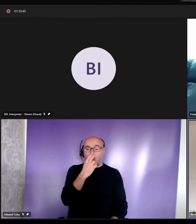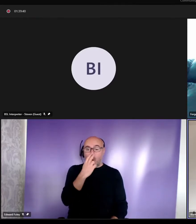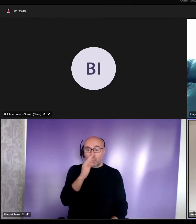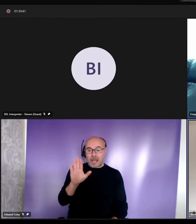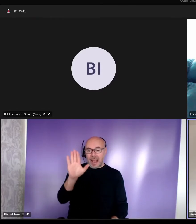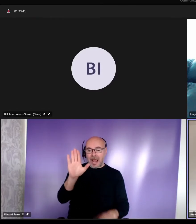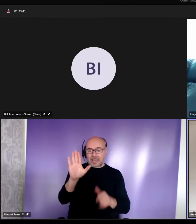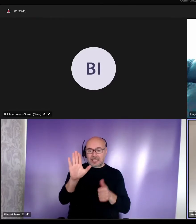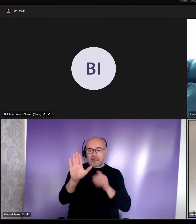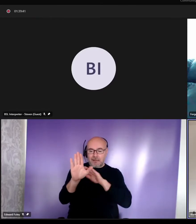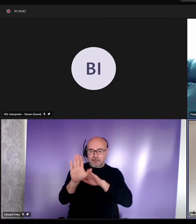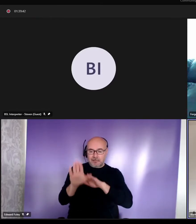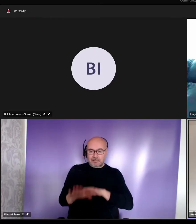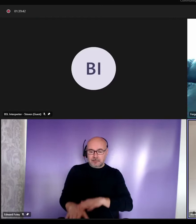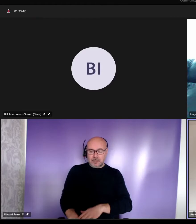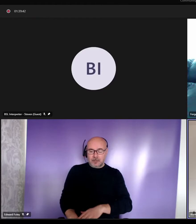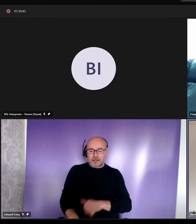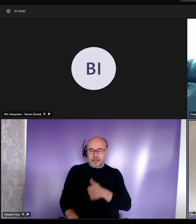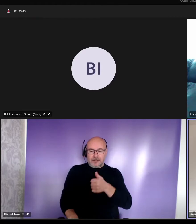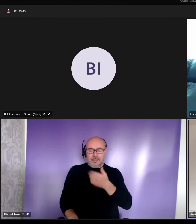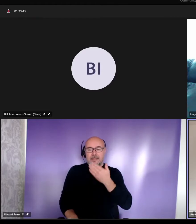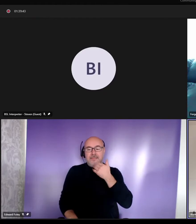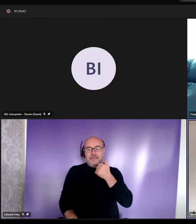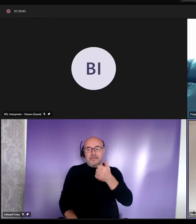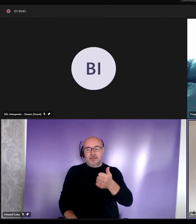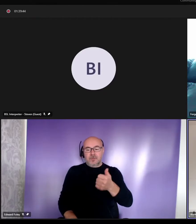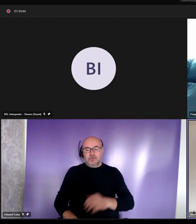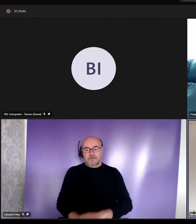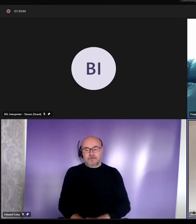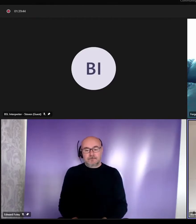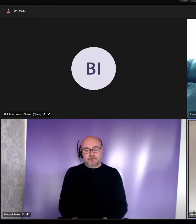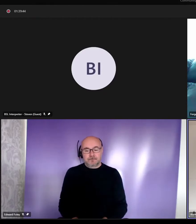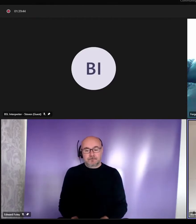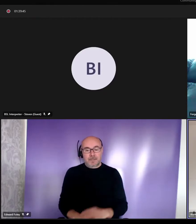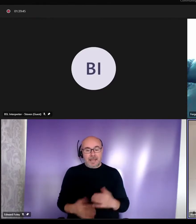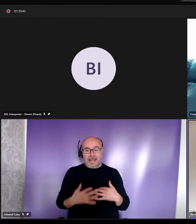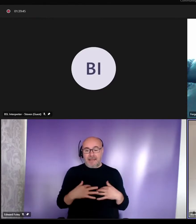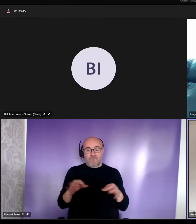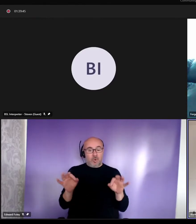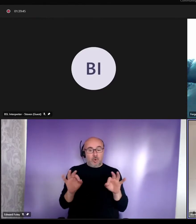thanks. Okay. I have no other